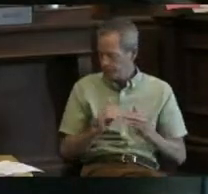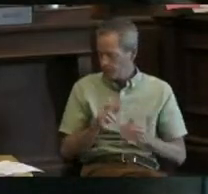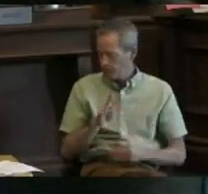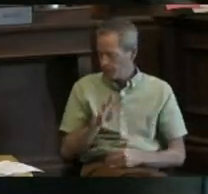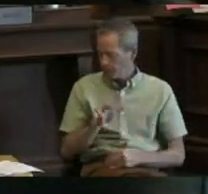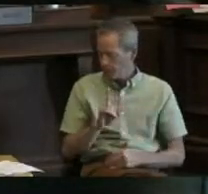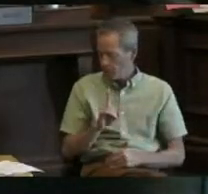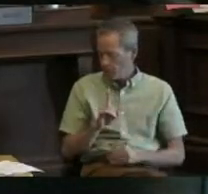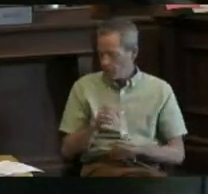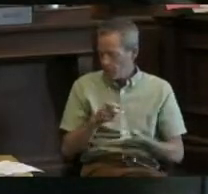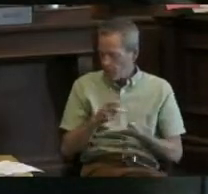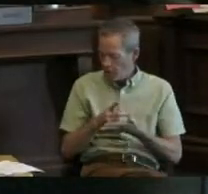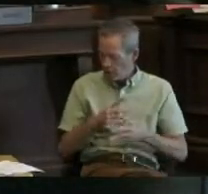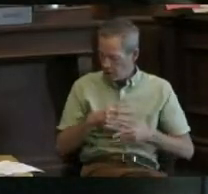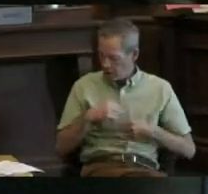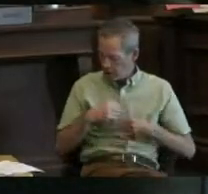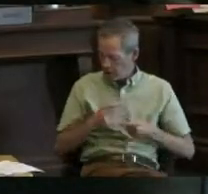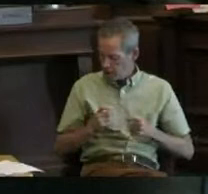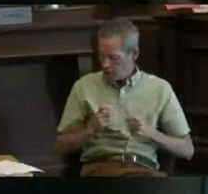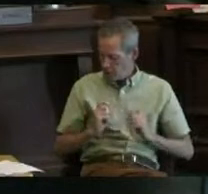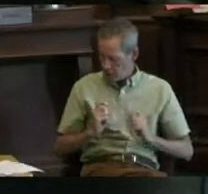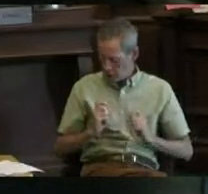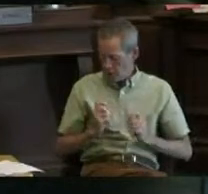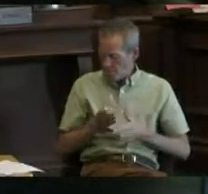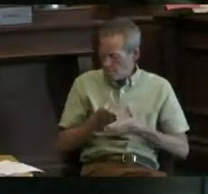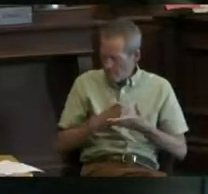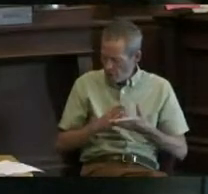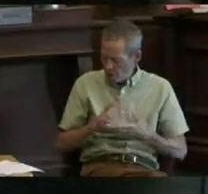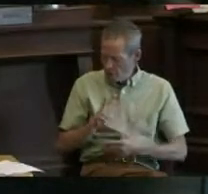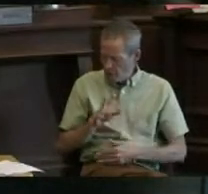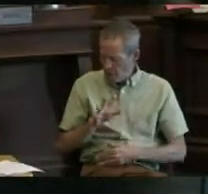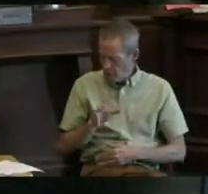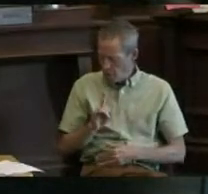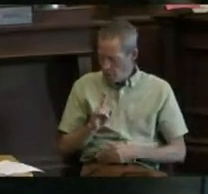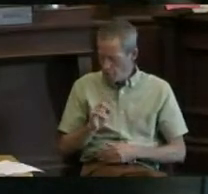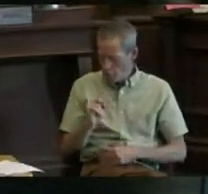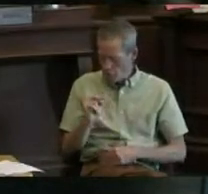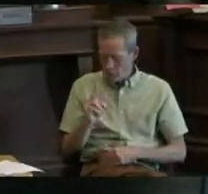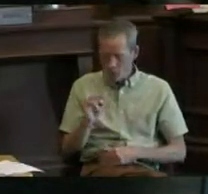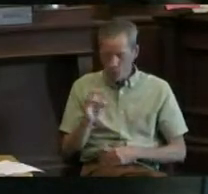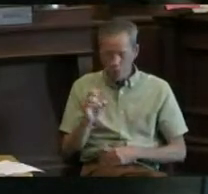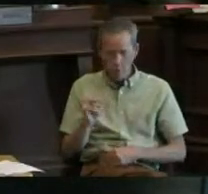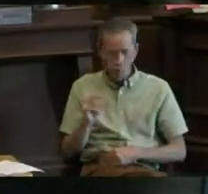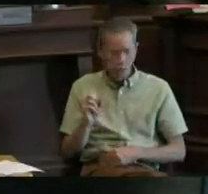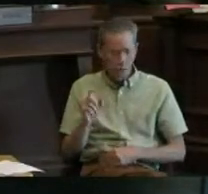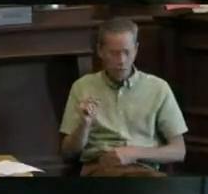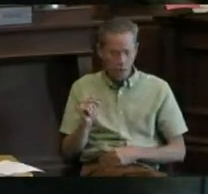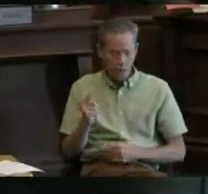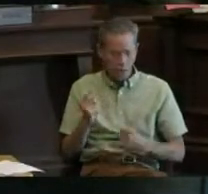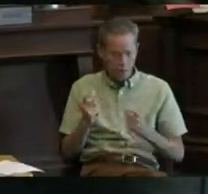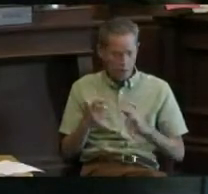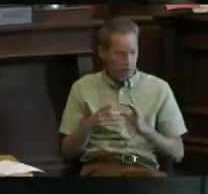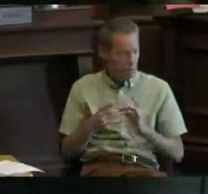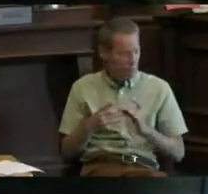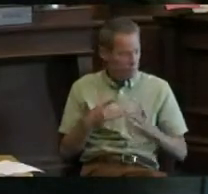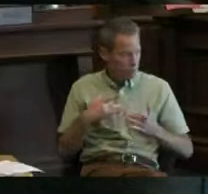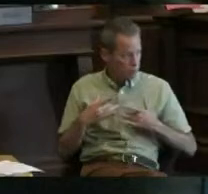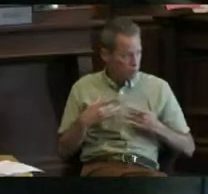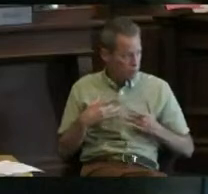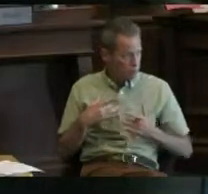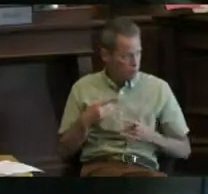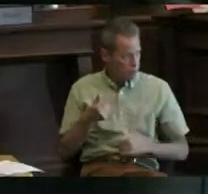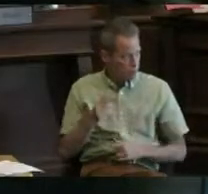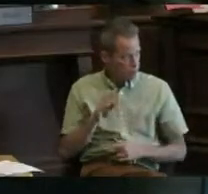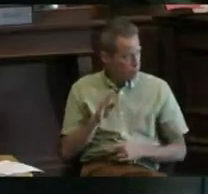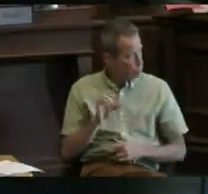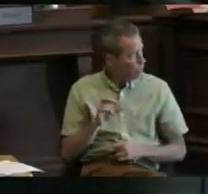number 351, authorizing the acceptance by donation of a portion of 251 North Union Street. Questions, comments, or concerns? Councilmember